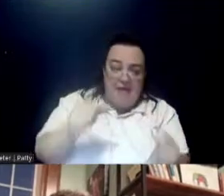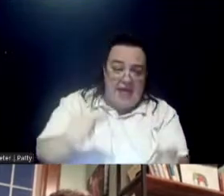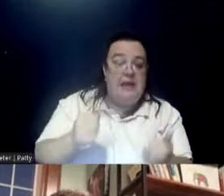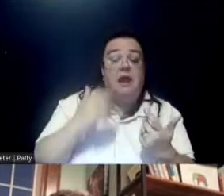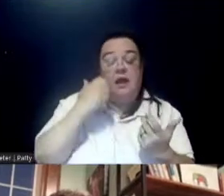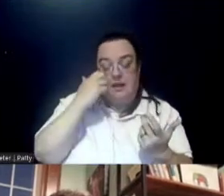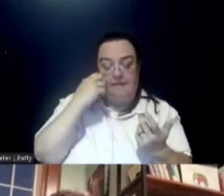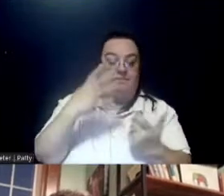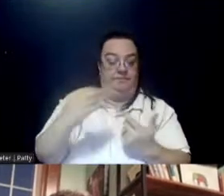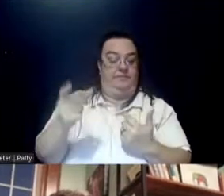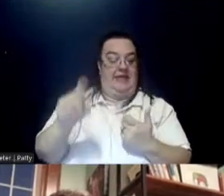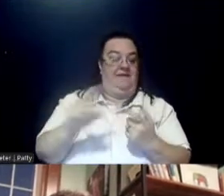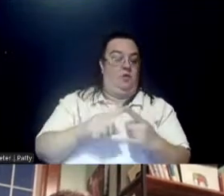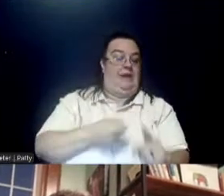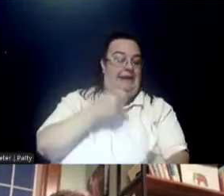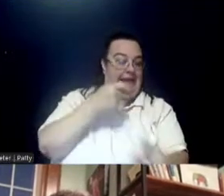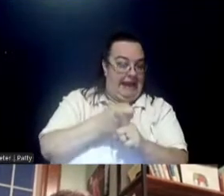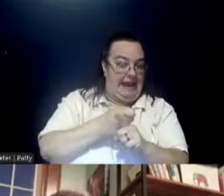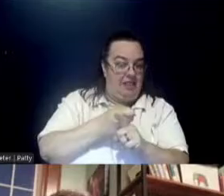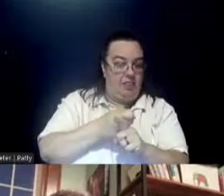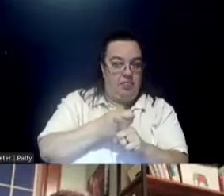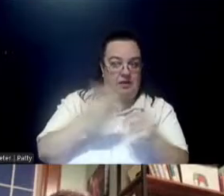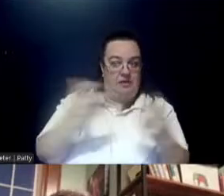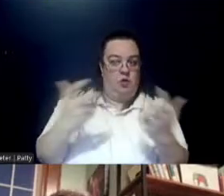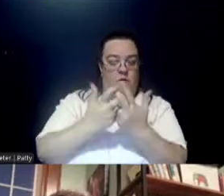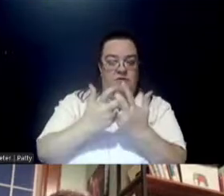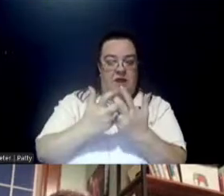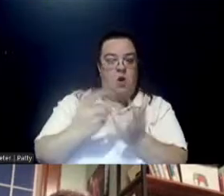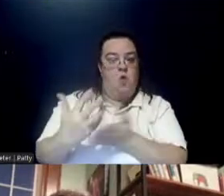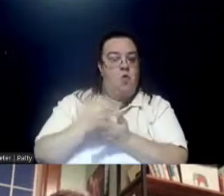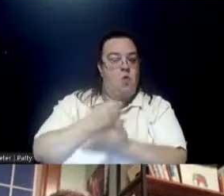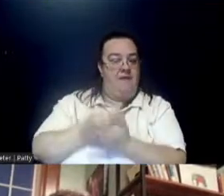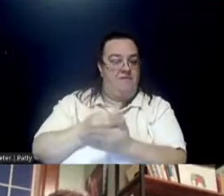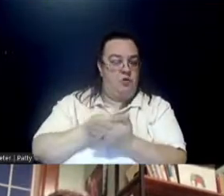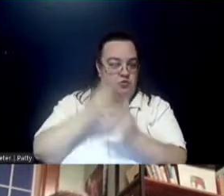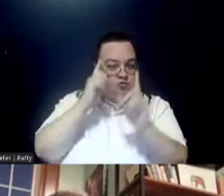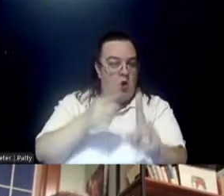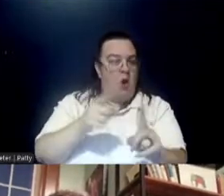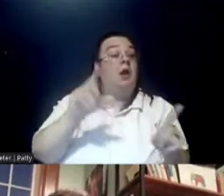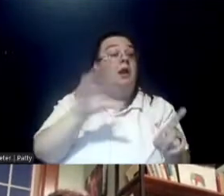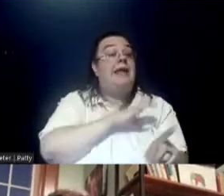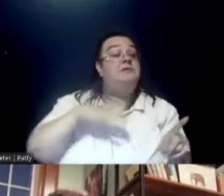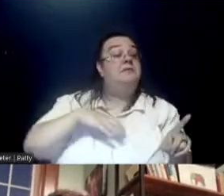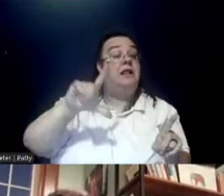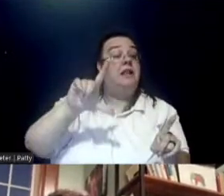hit the corresponding revenue target. Councilmember Lohan.